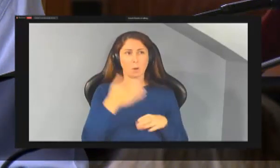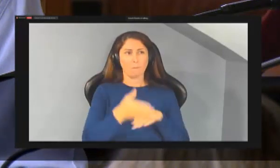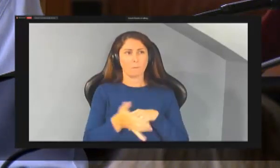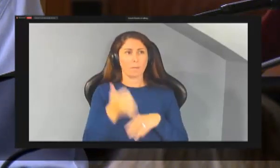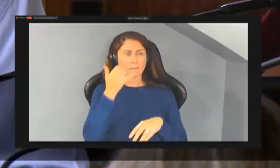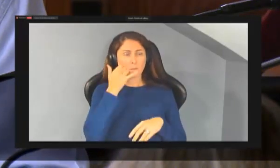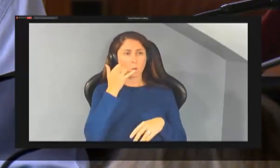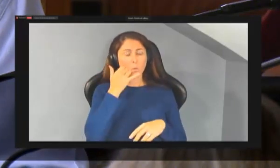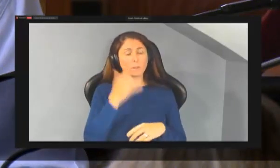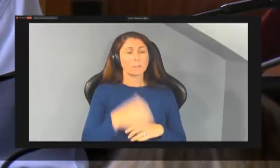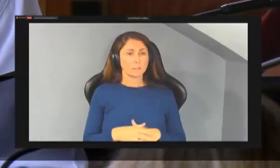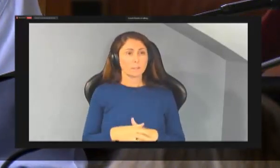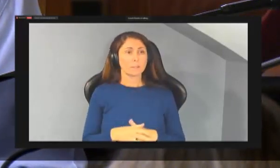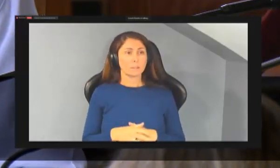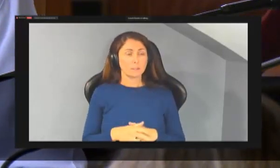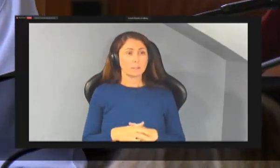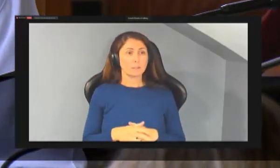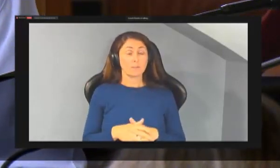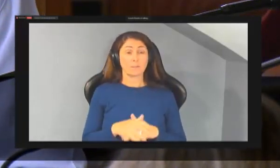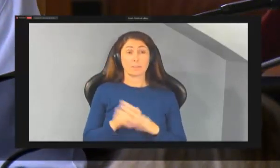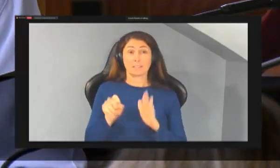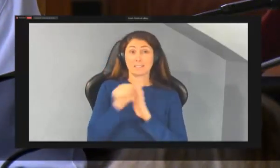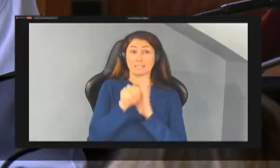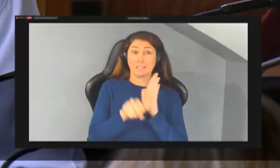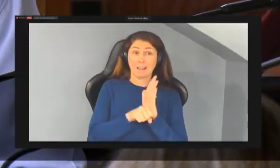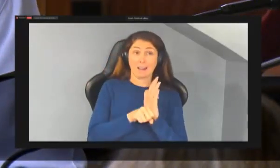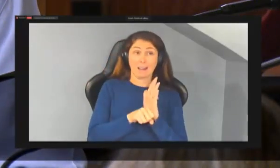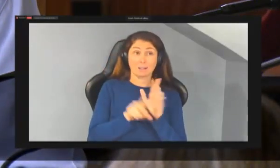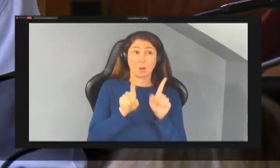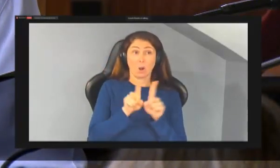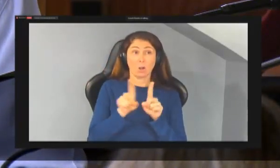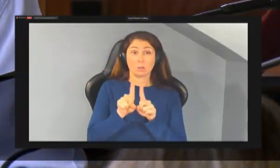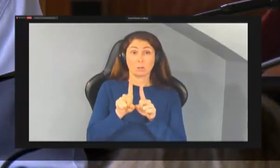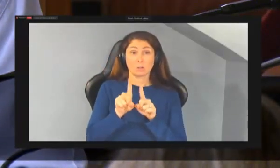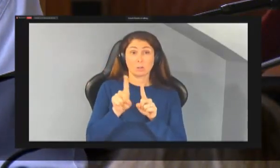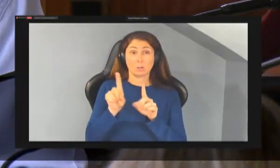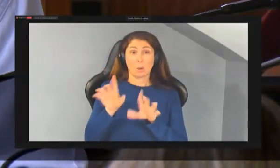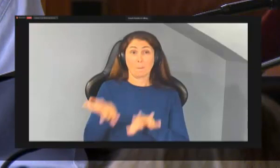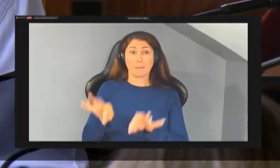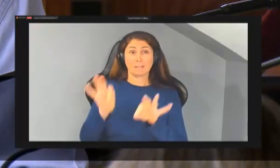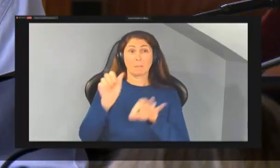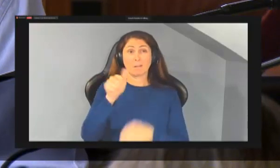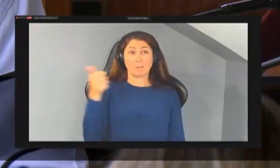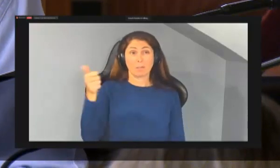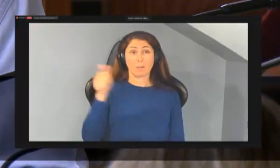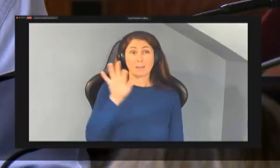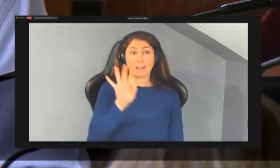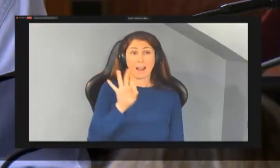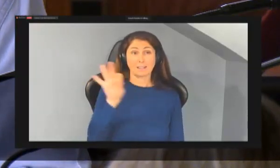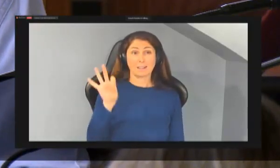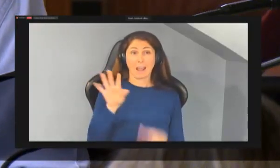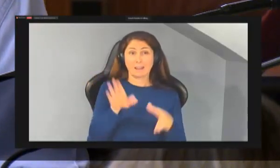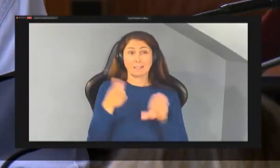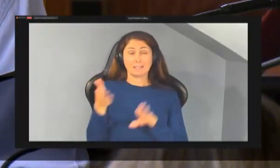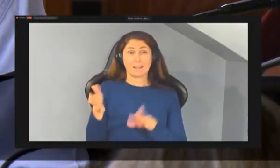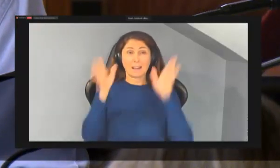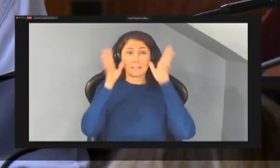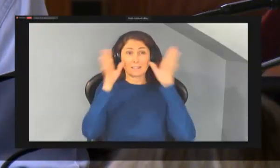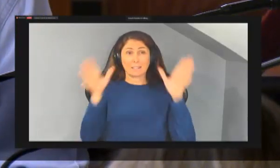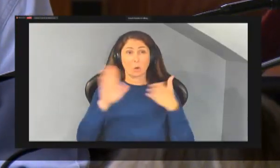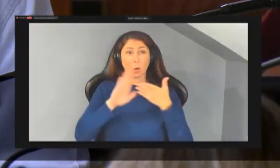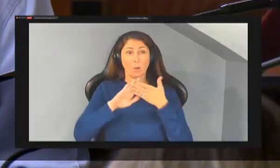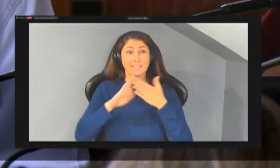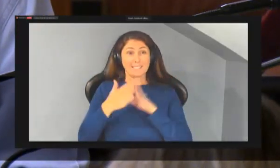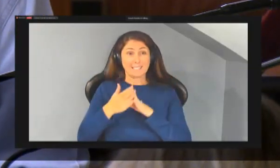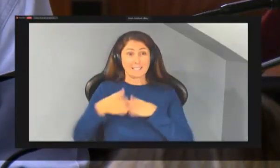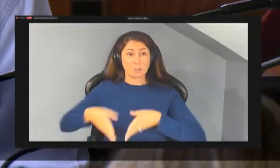The state also picks up another 99 dead deer on city streets for the